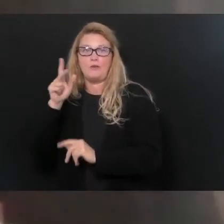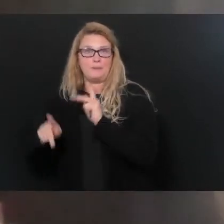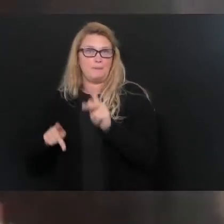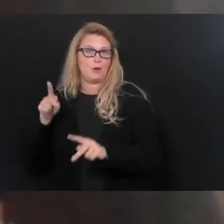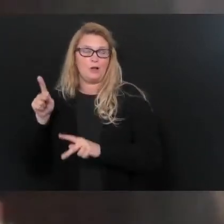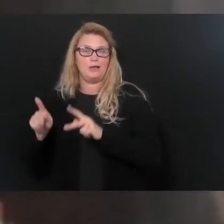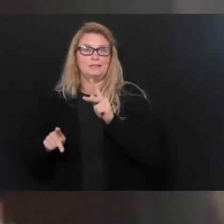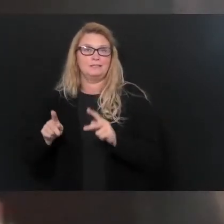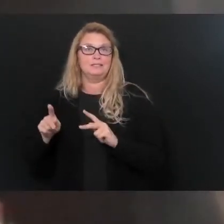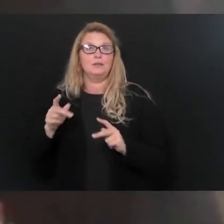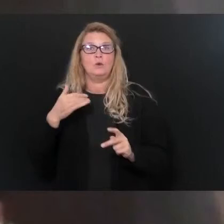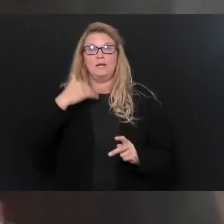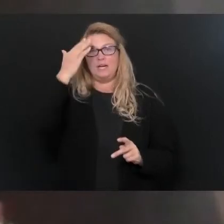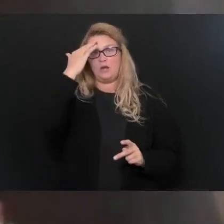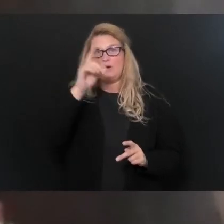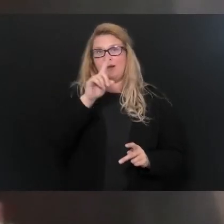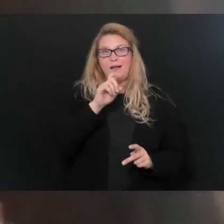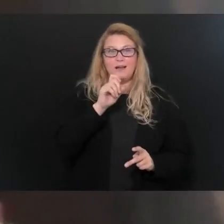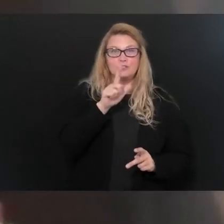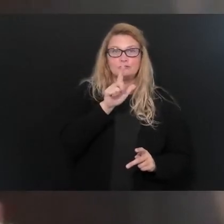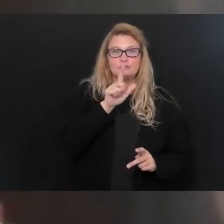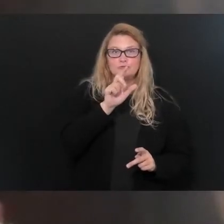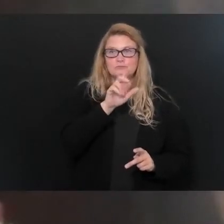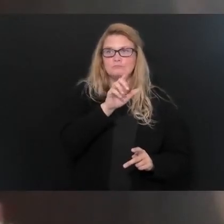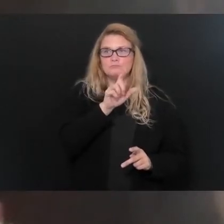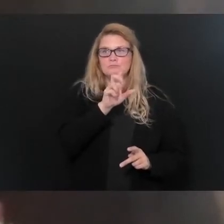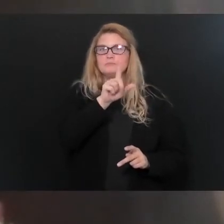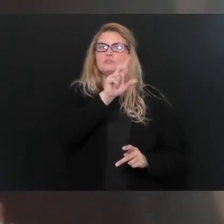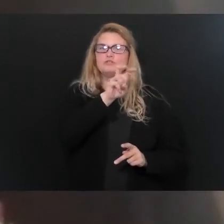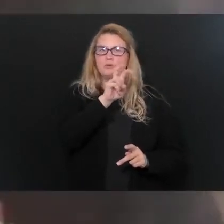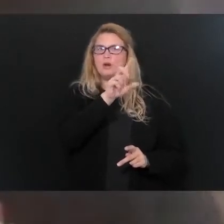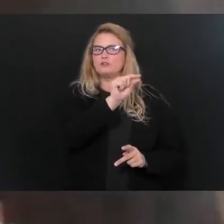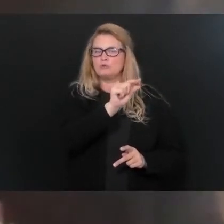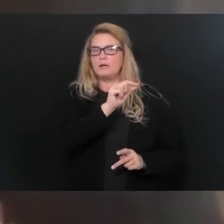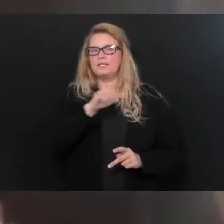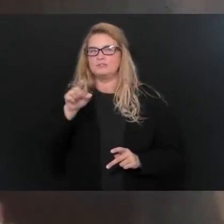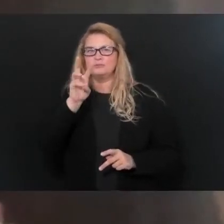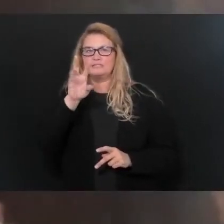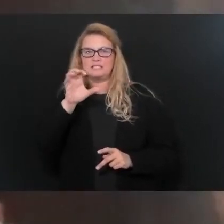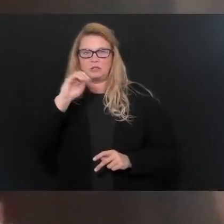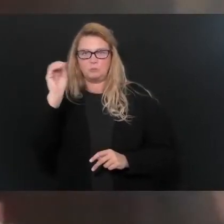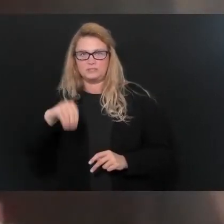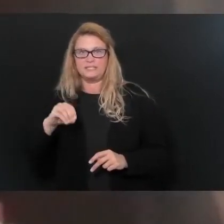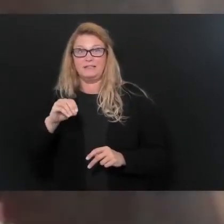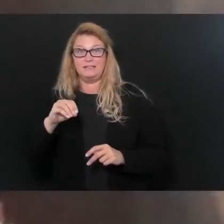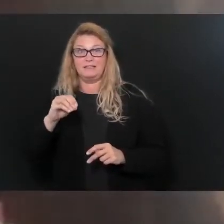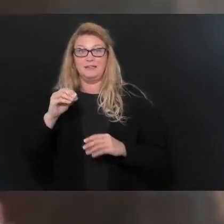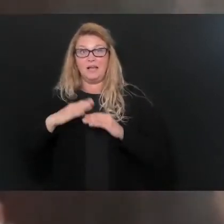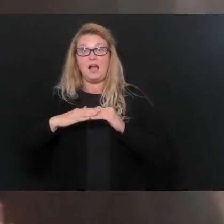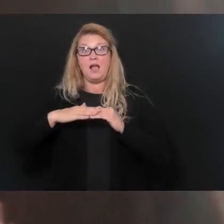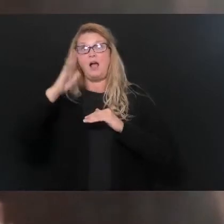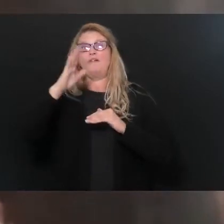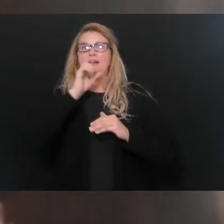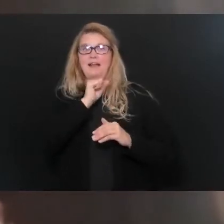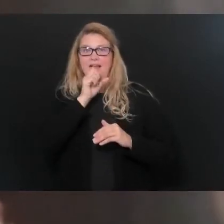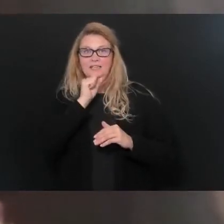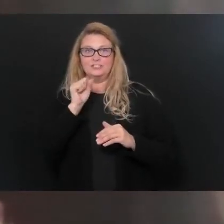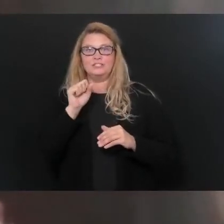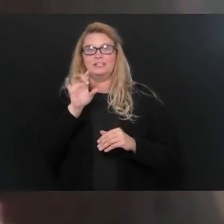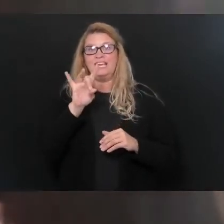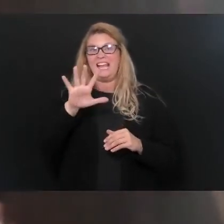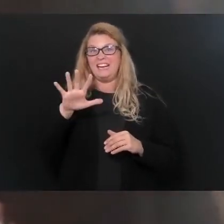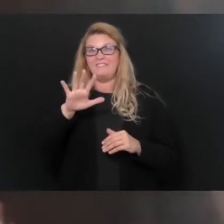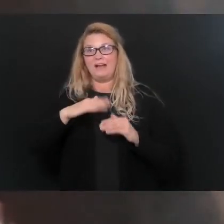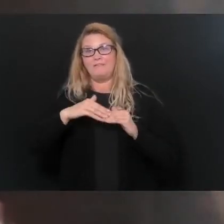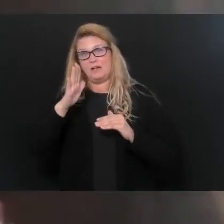220 to 630% from people that are 18 to 29-year-old, and that is the 75 to 85-year-old group and the